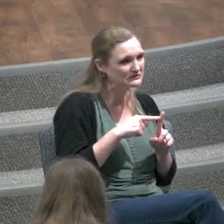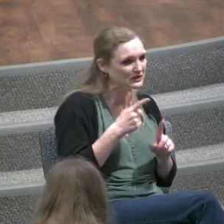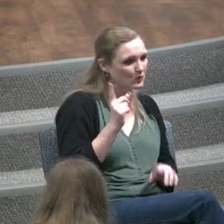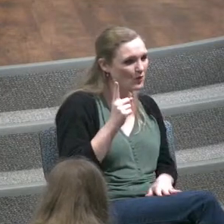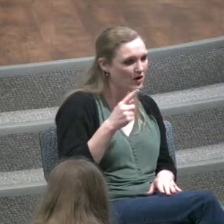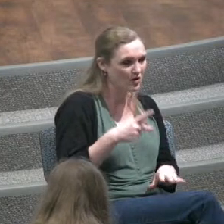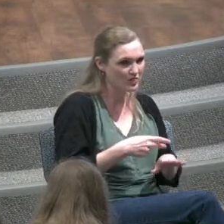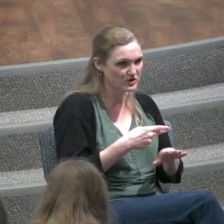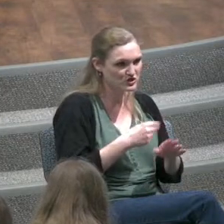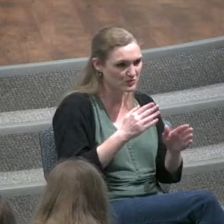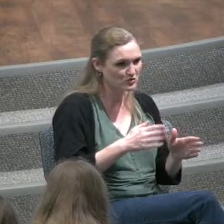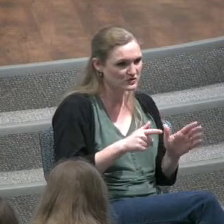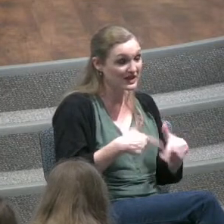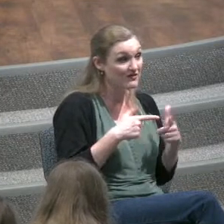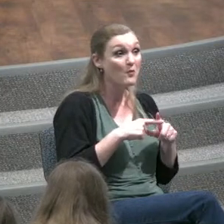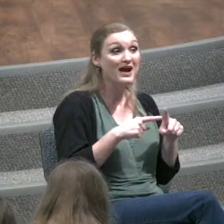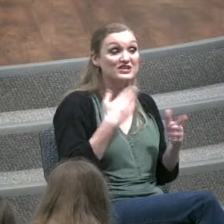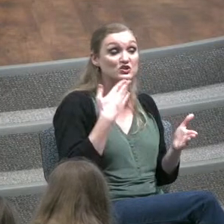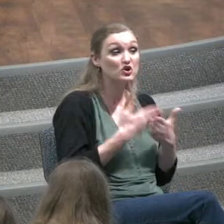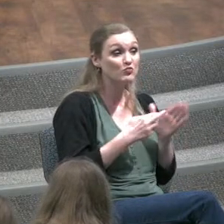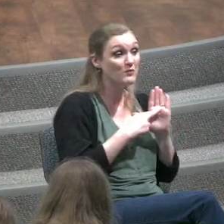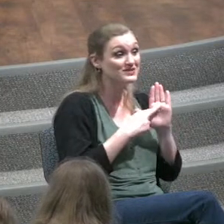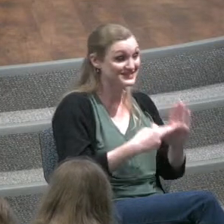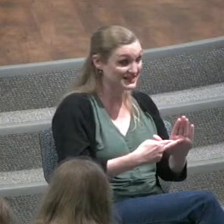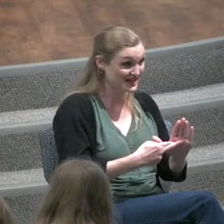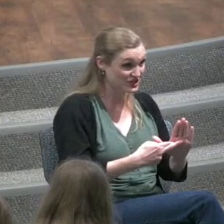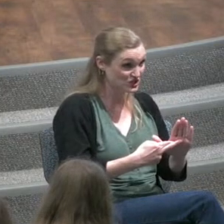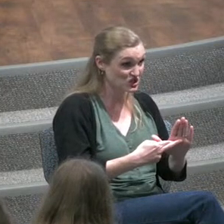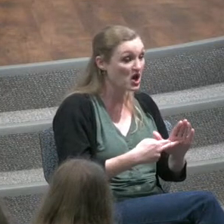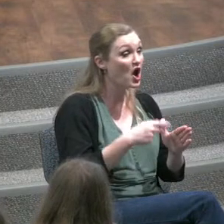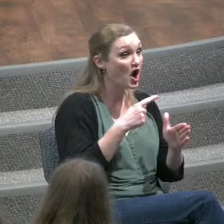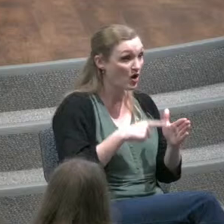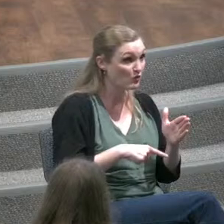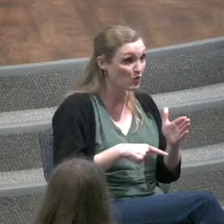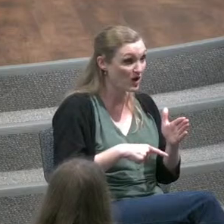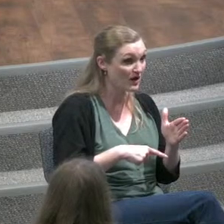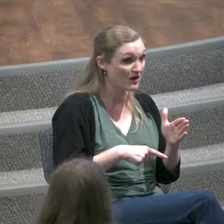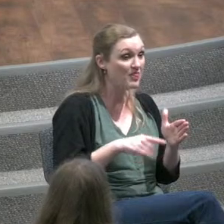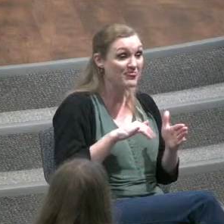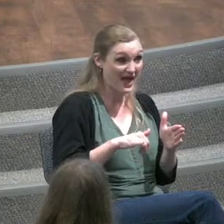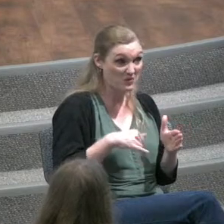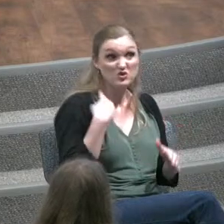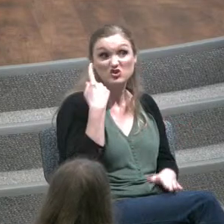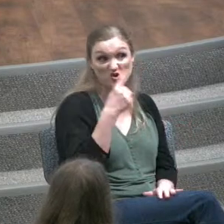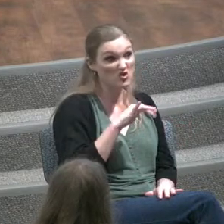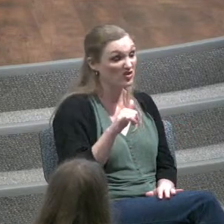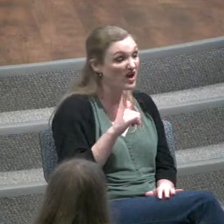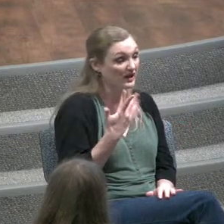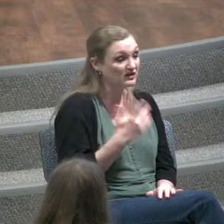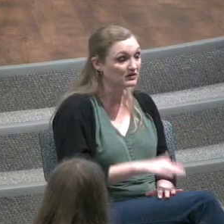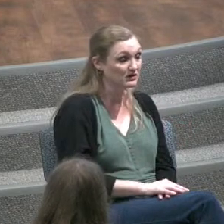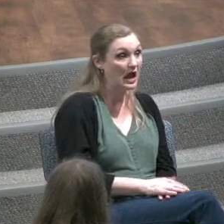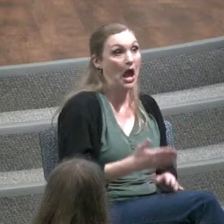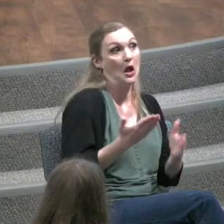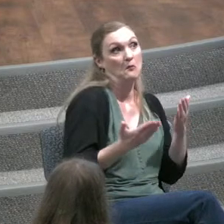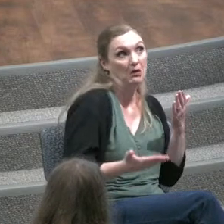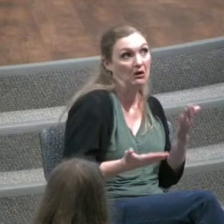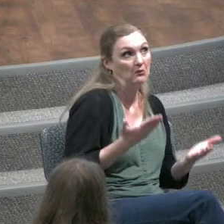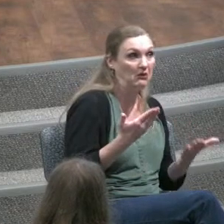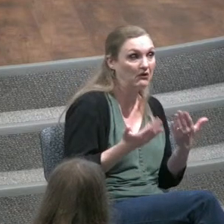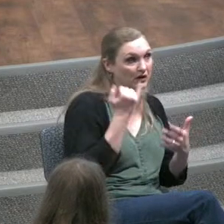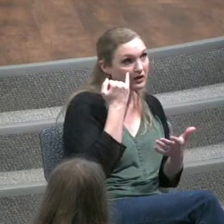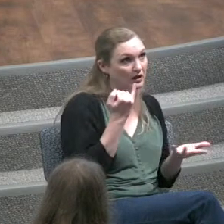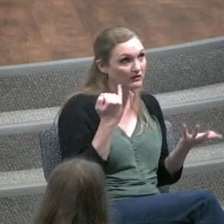lived, he said this is a good representation of what a natural cave, in the area would look like. And, maybe